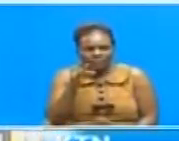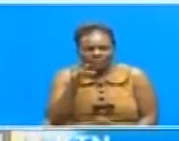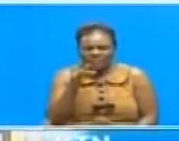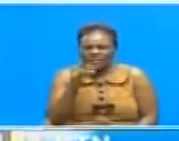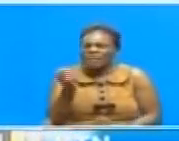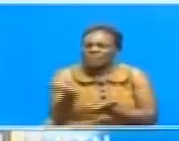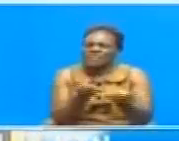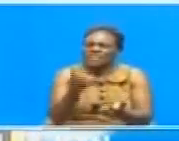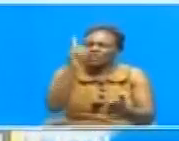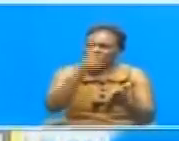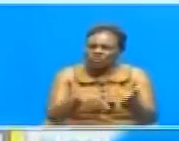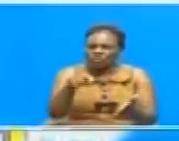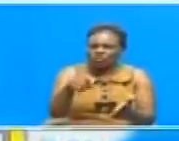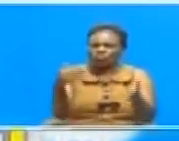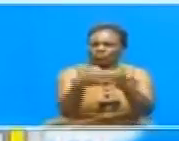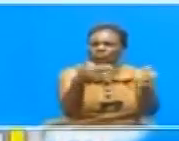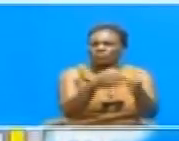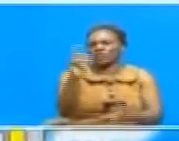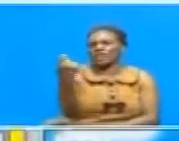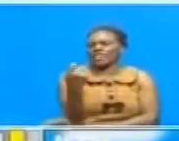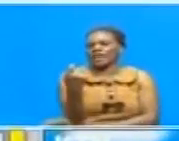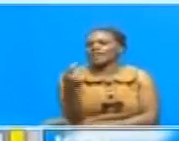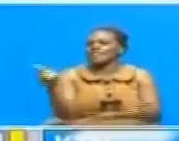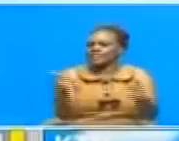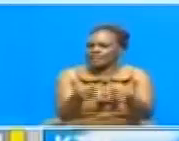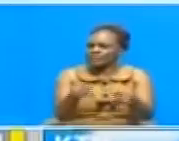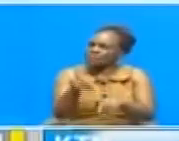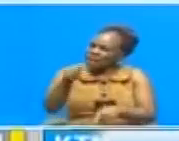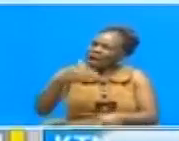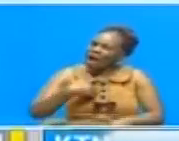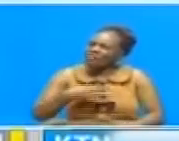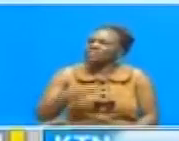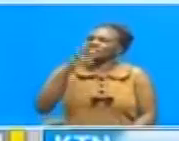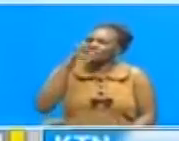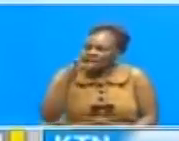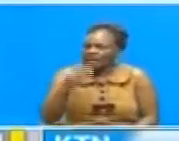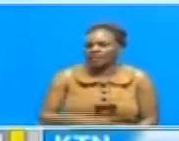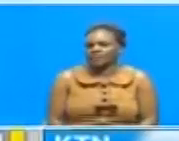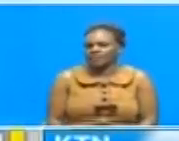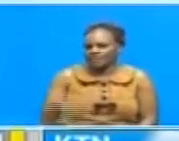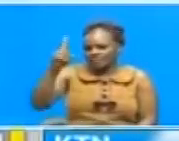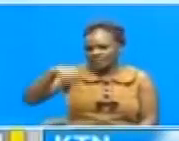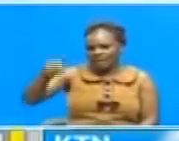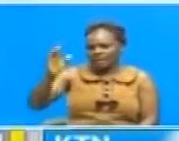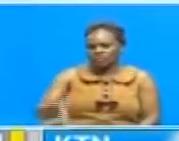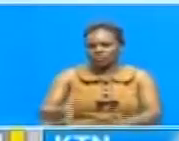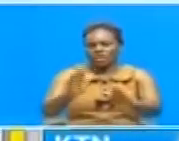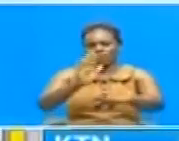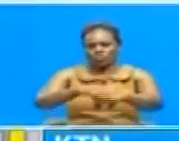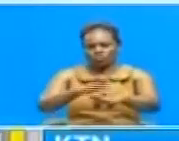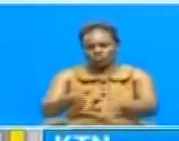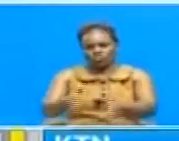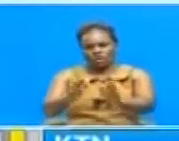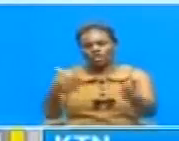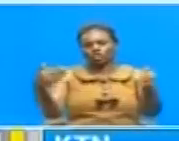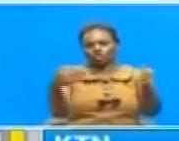business do you have refusing Kenyans from bottling their changa and sell it in a good system so